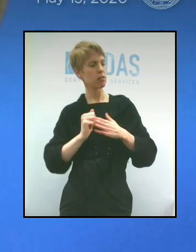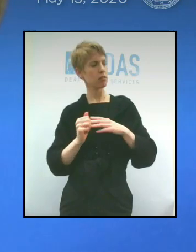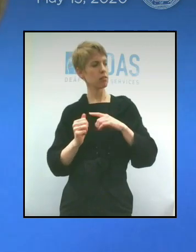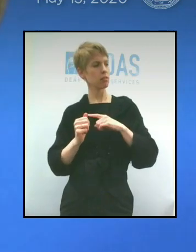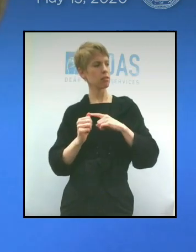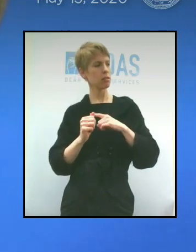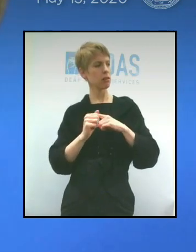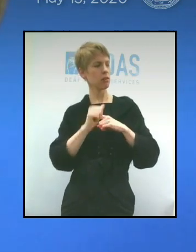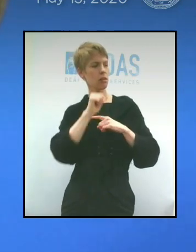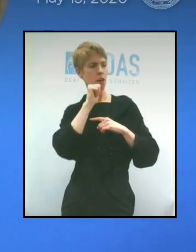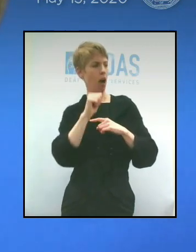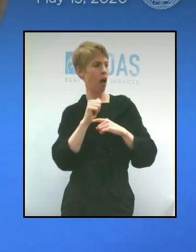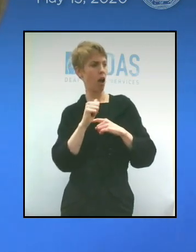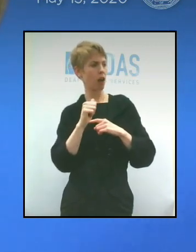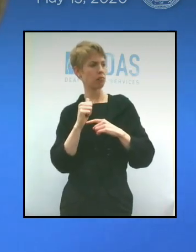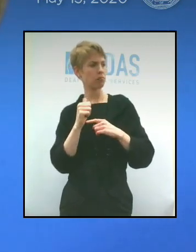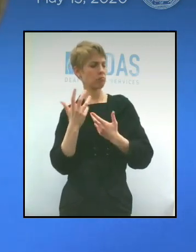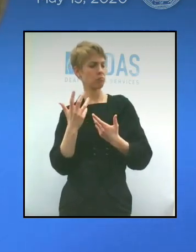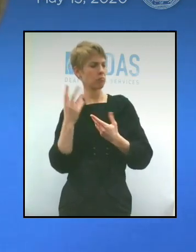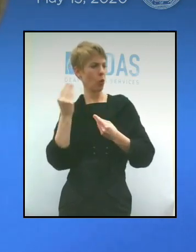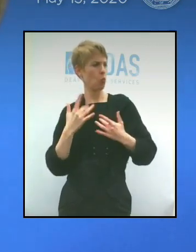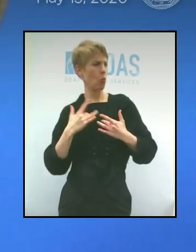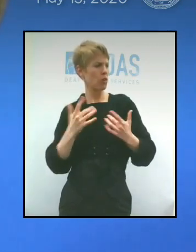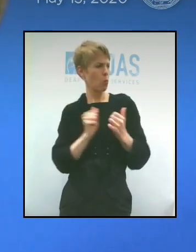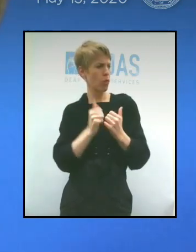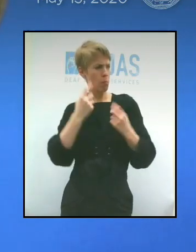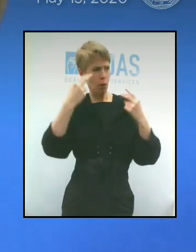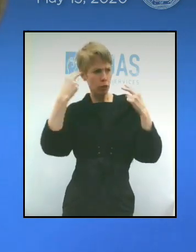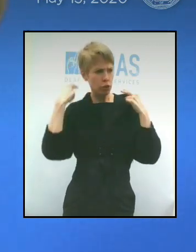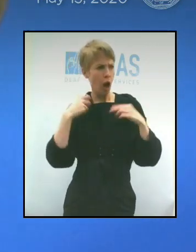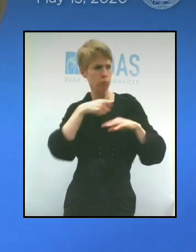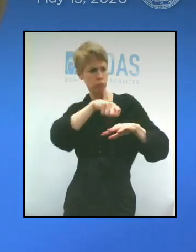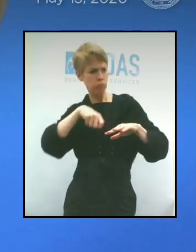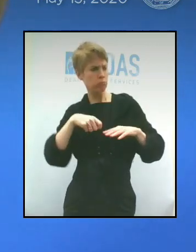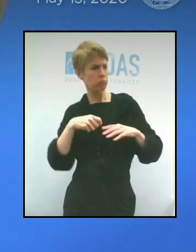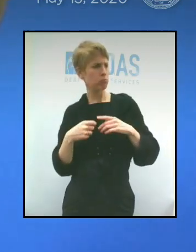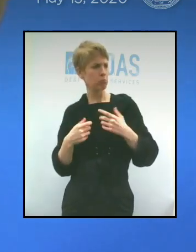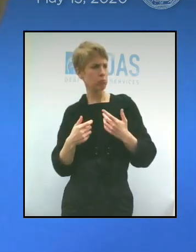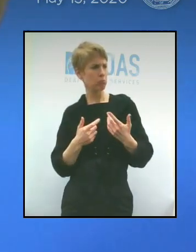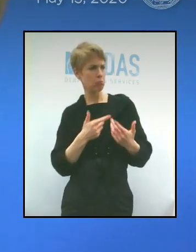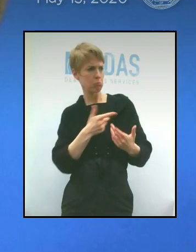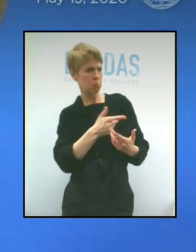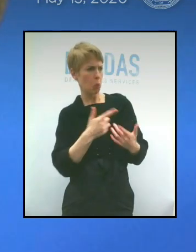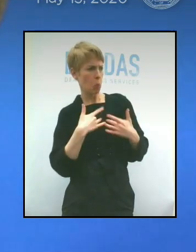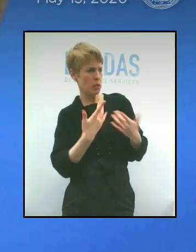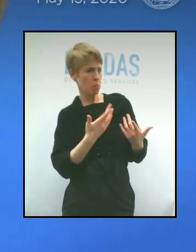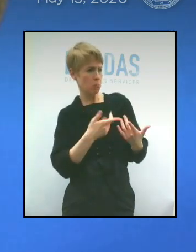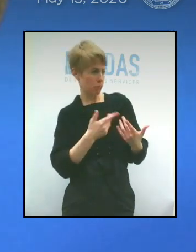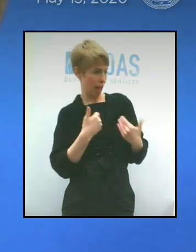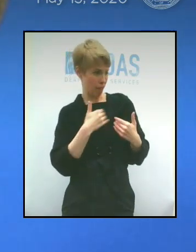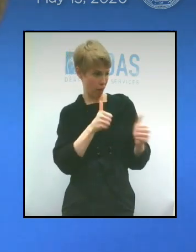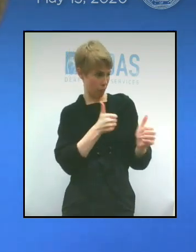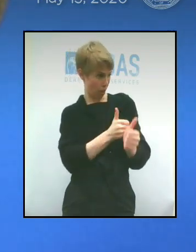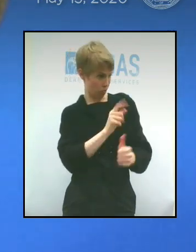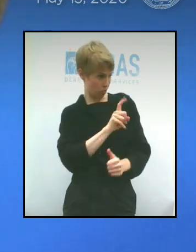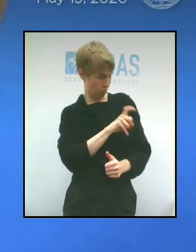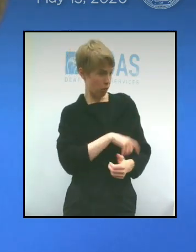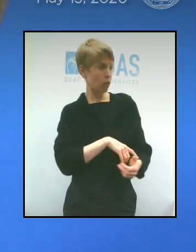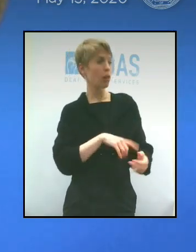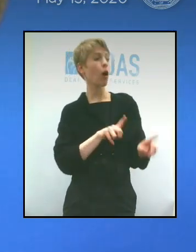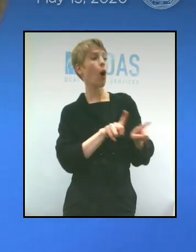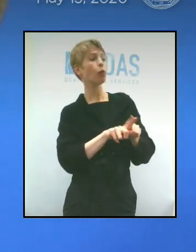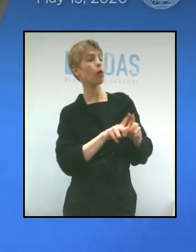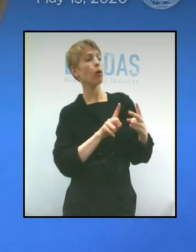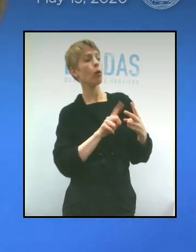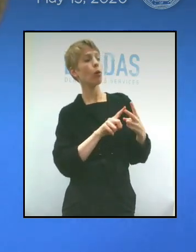and barbershops to reopen. Is there any update for owners for that? And also, in terms of reopening,